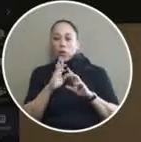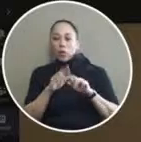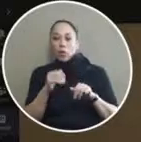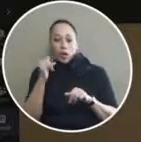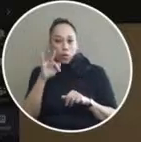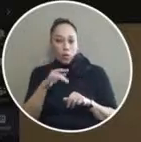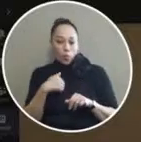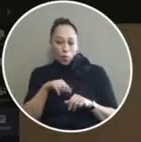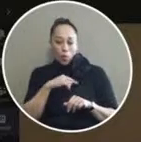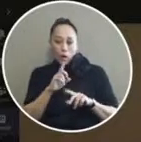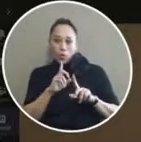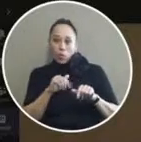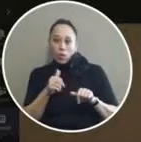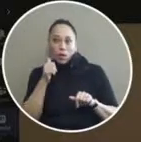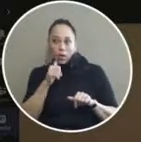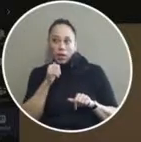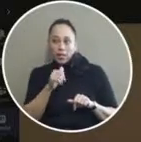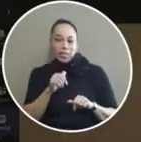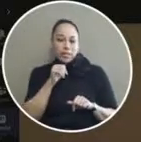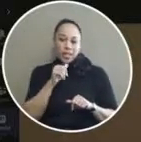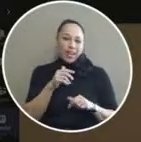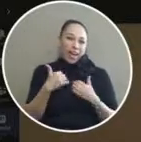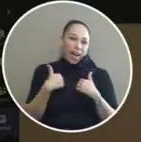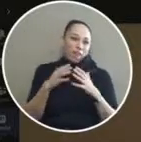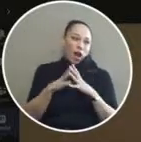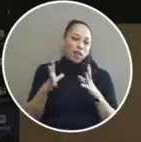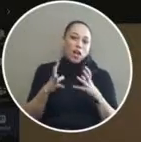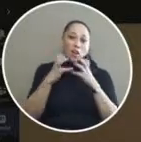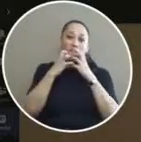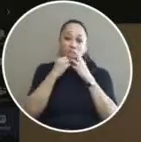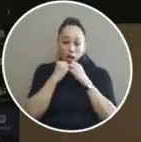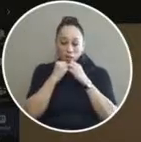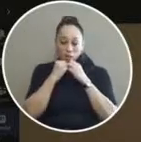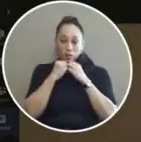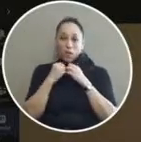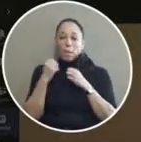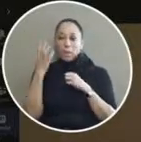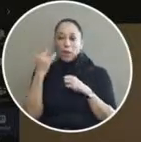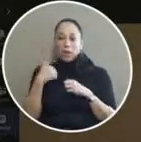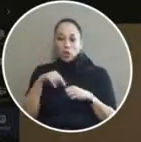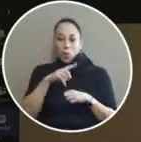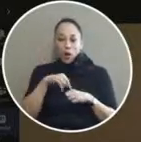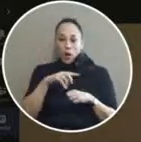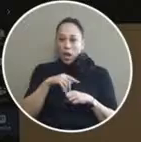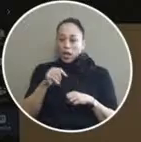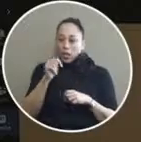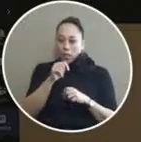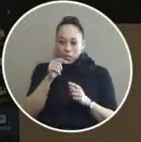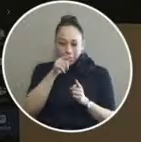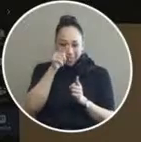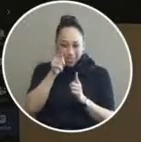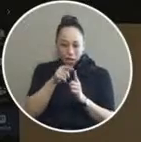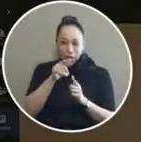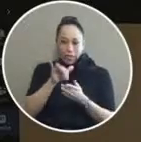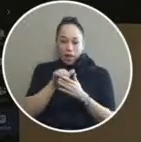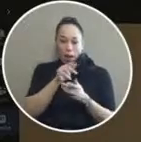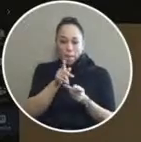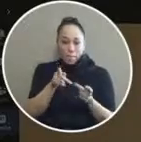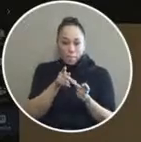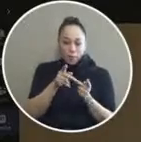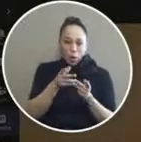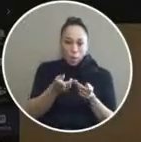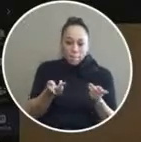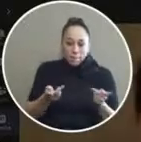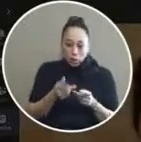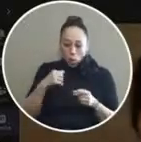report daily, is not going to give that much value, because as we target any particular places or